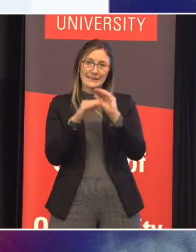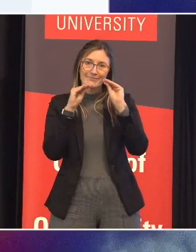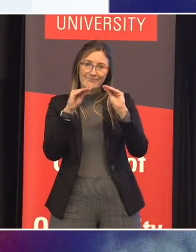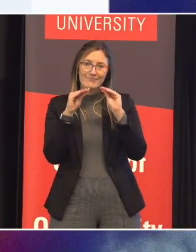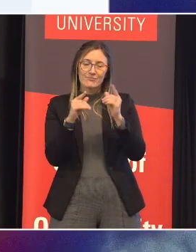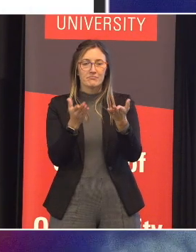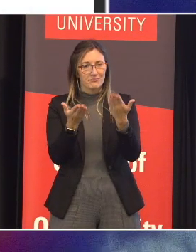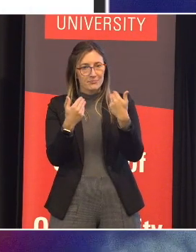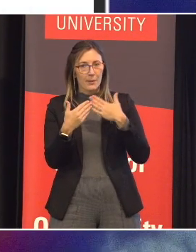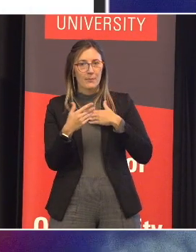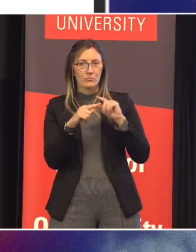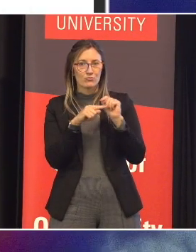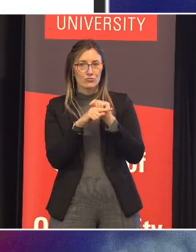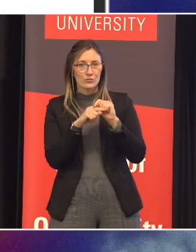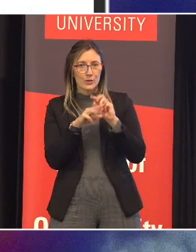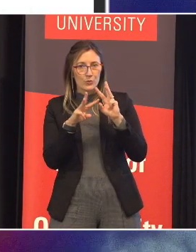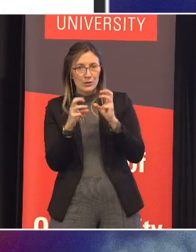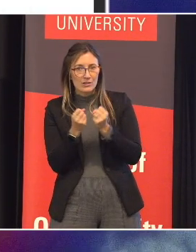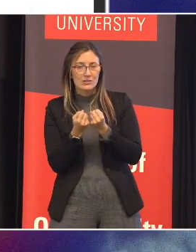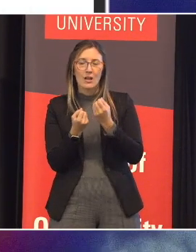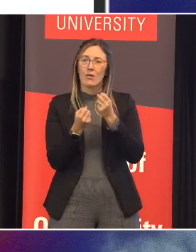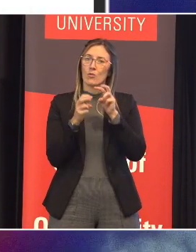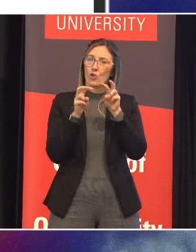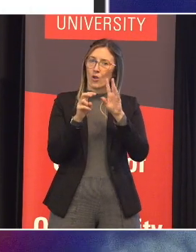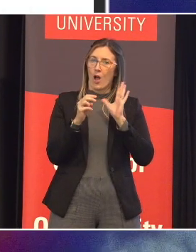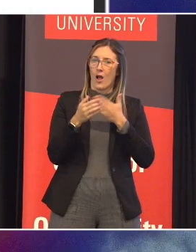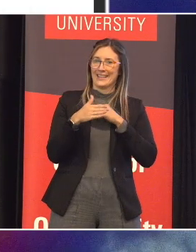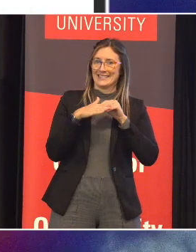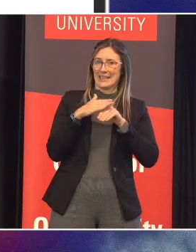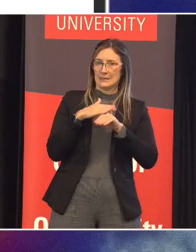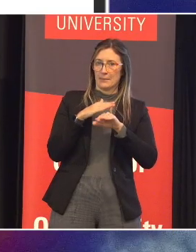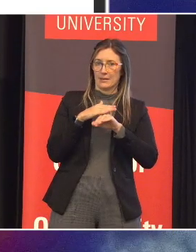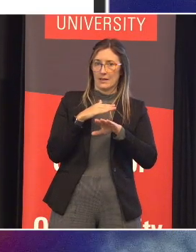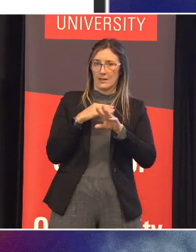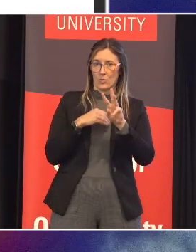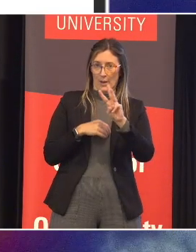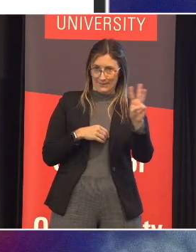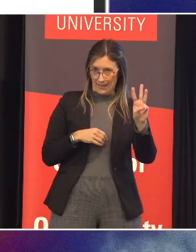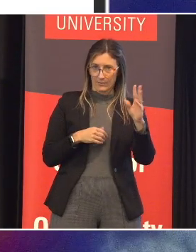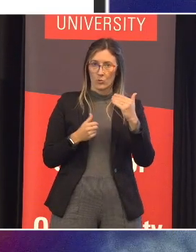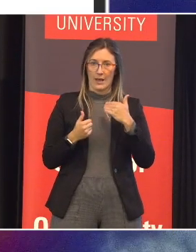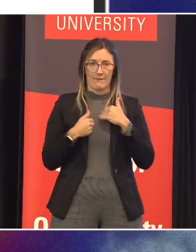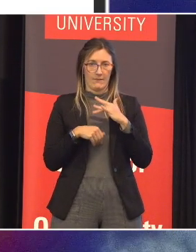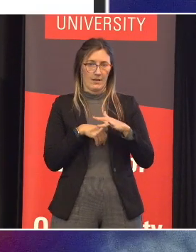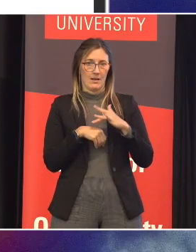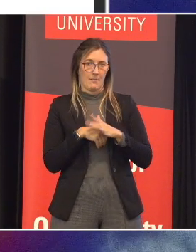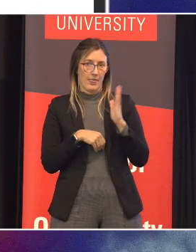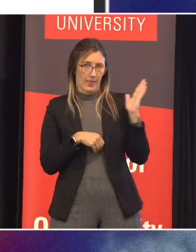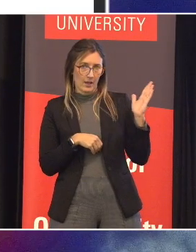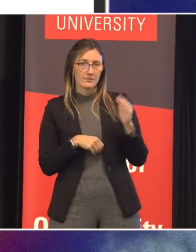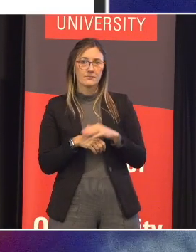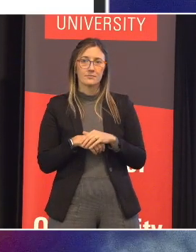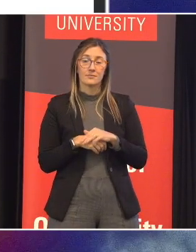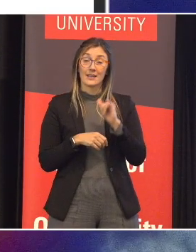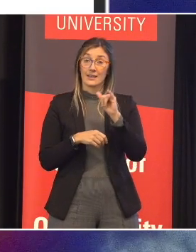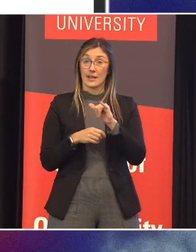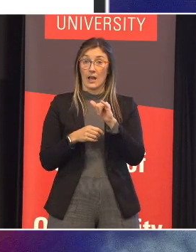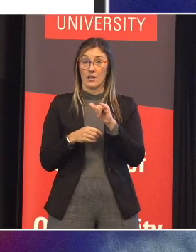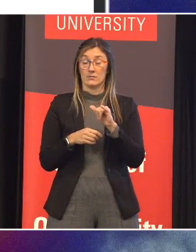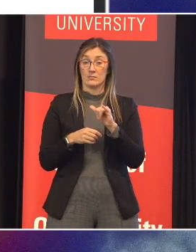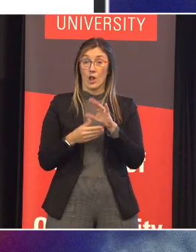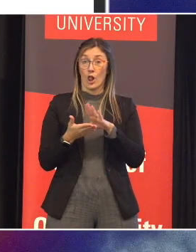website. We do have the accessibility website in here. You will find this Learn It, Audit, and Improve